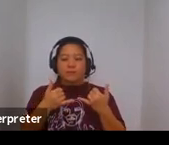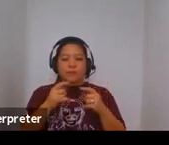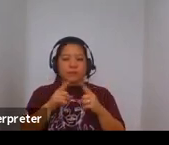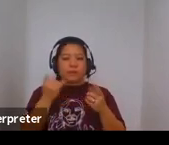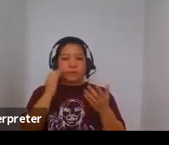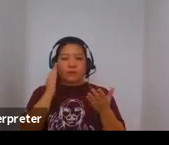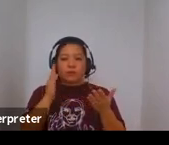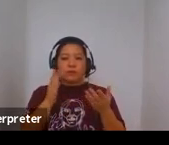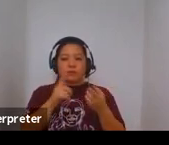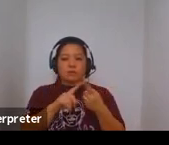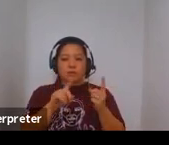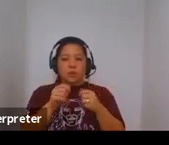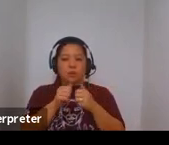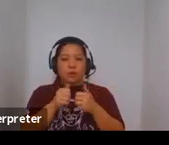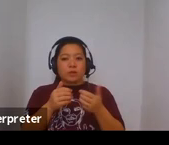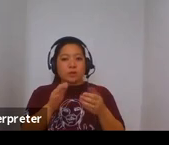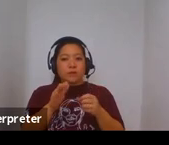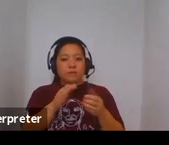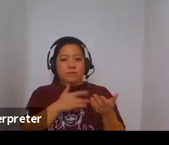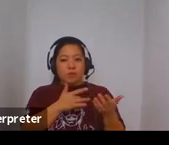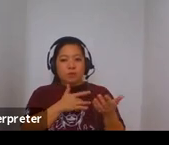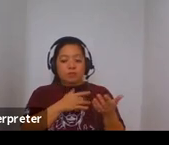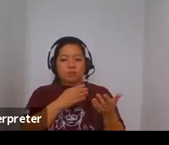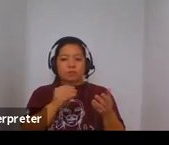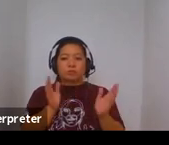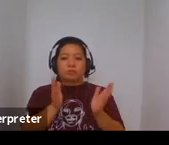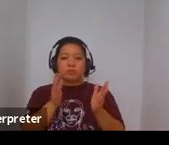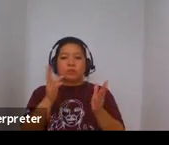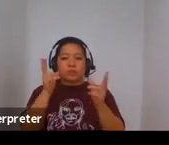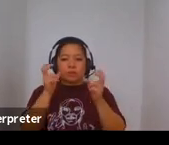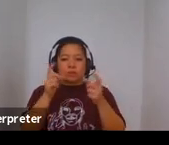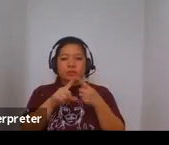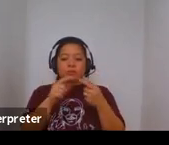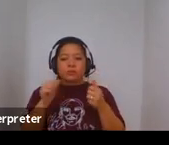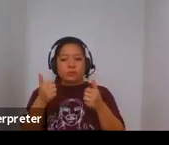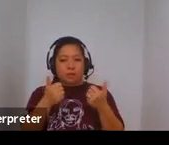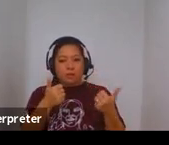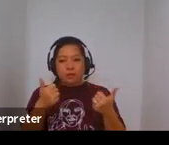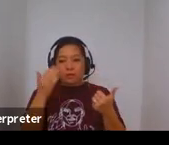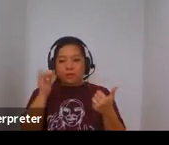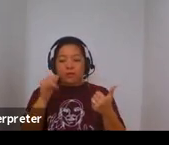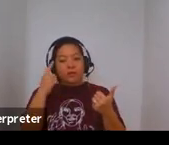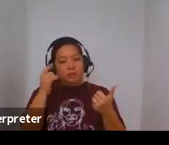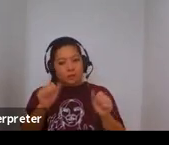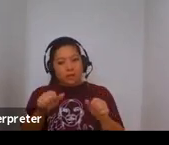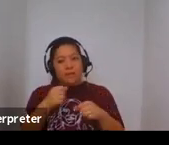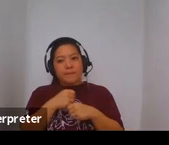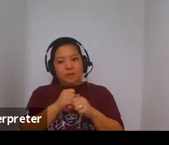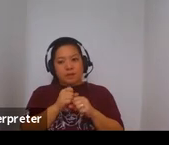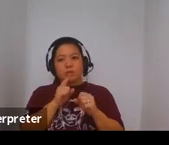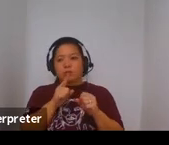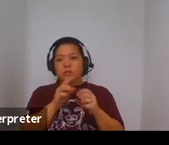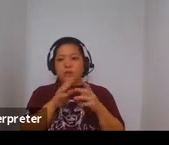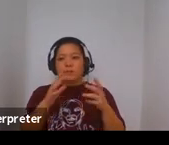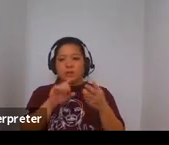you're willing to go in with a full heart and engage and listen to each other, I think you can make really big change. Those days